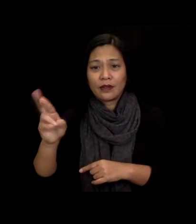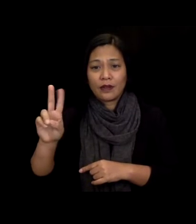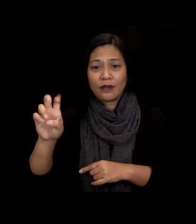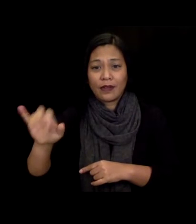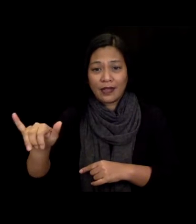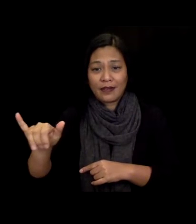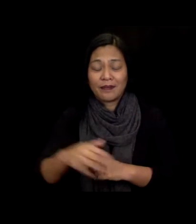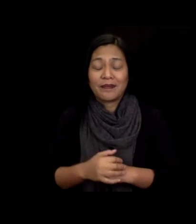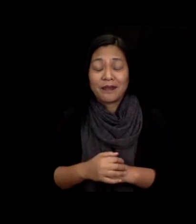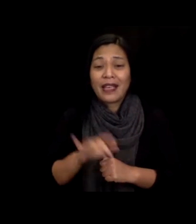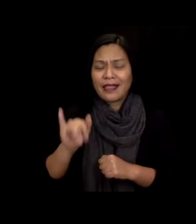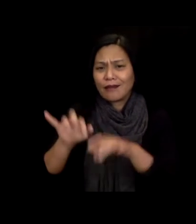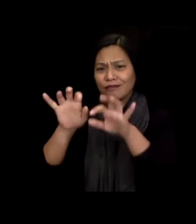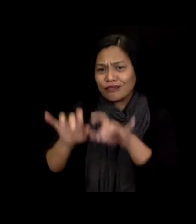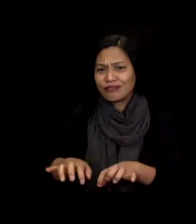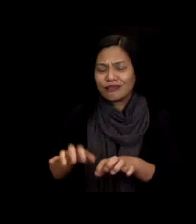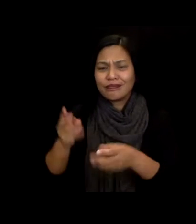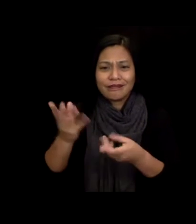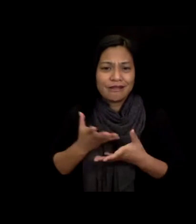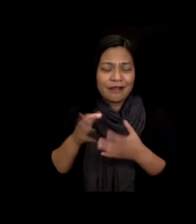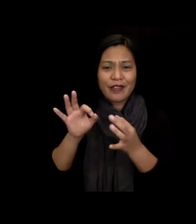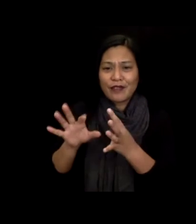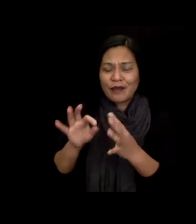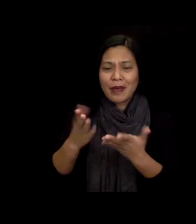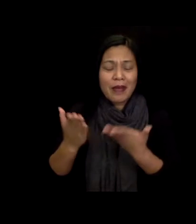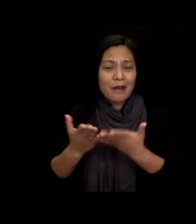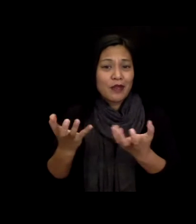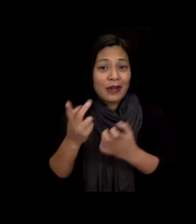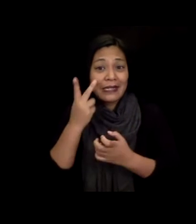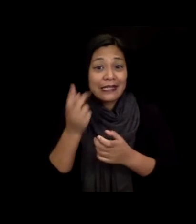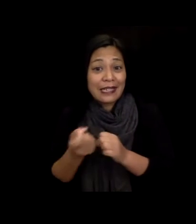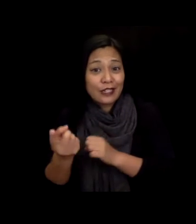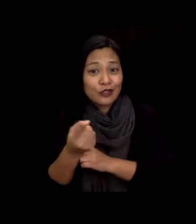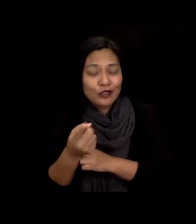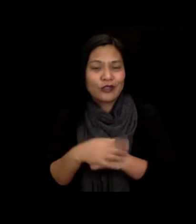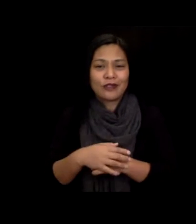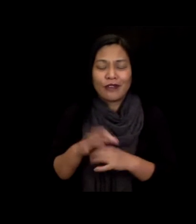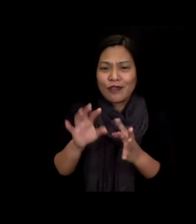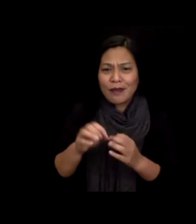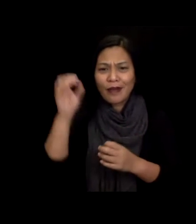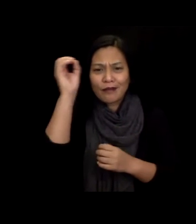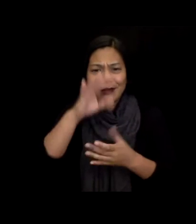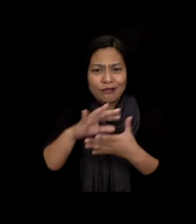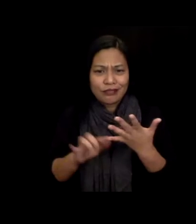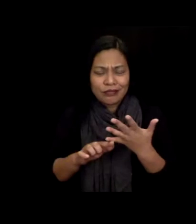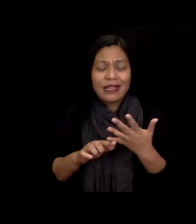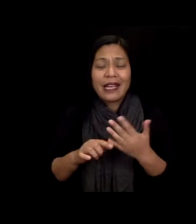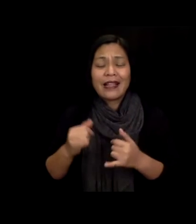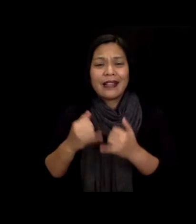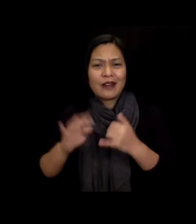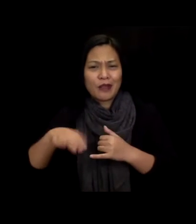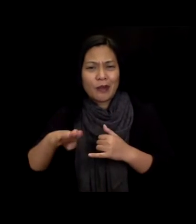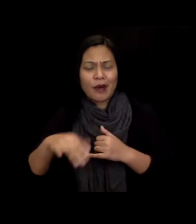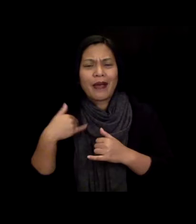and let us know what you would like and what you would like to see from our industry panels next year. We'll have a QR code posted up at the bottom. We'll